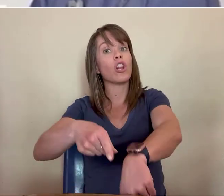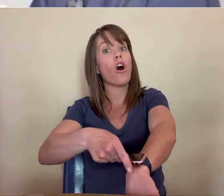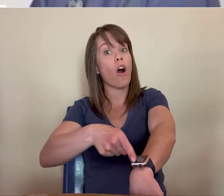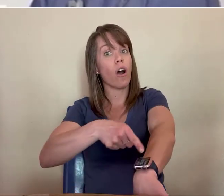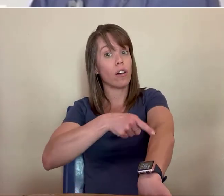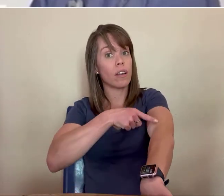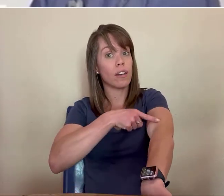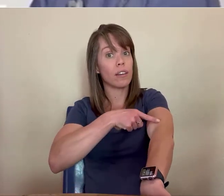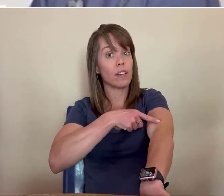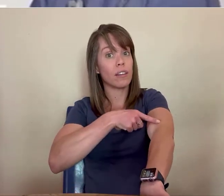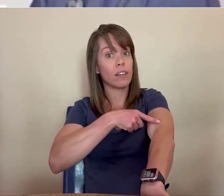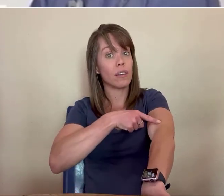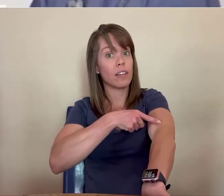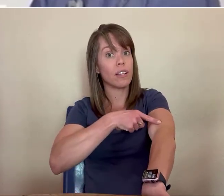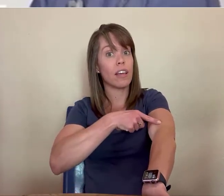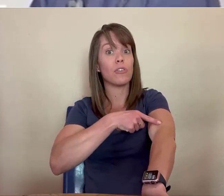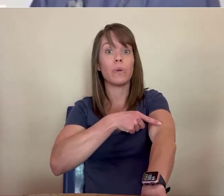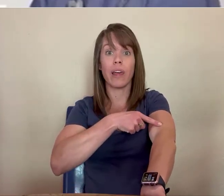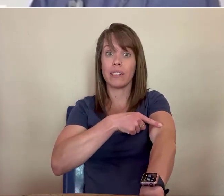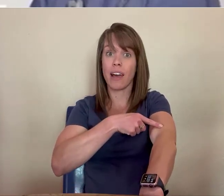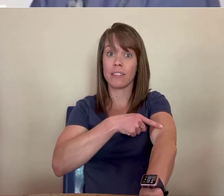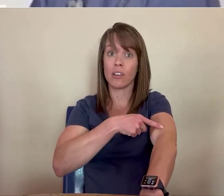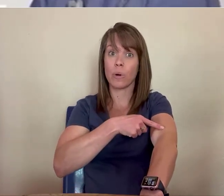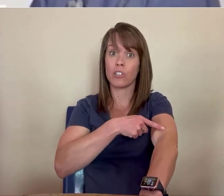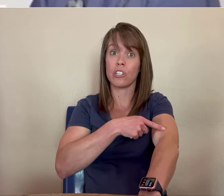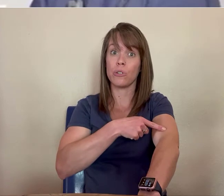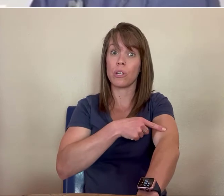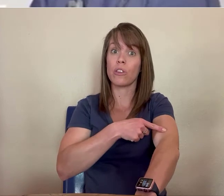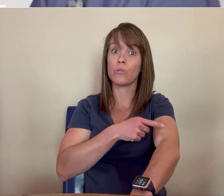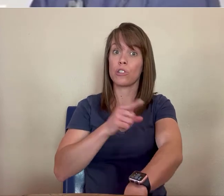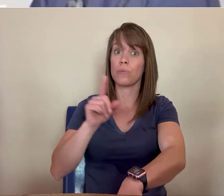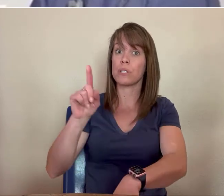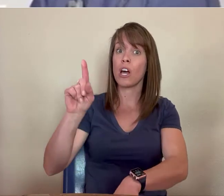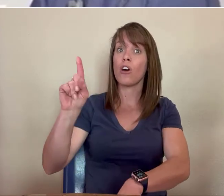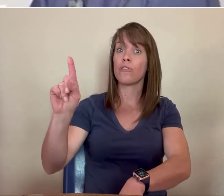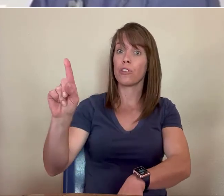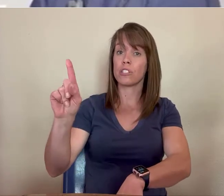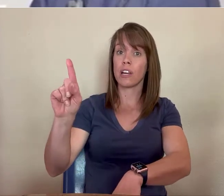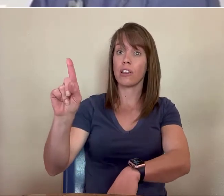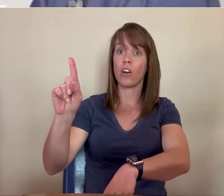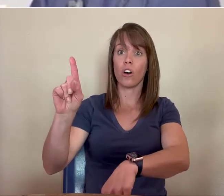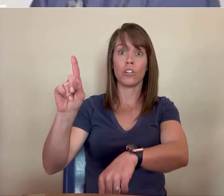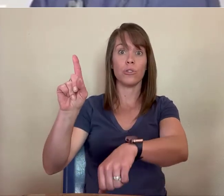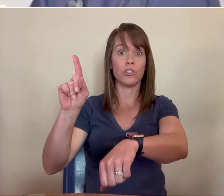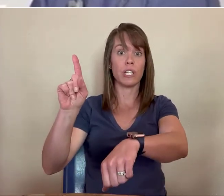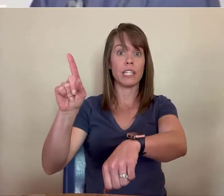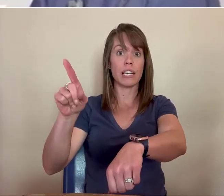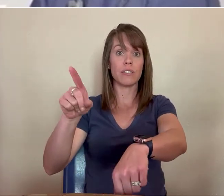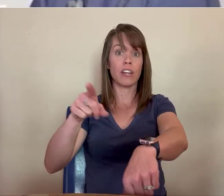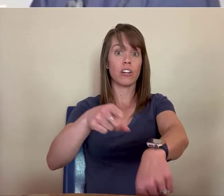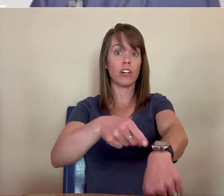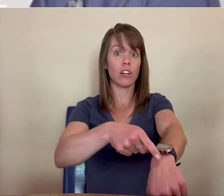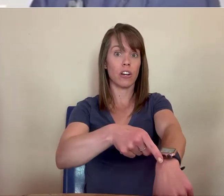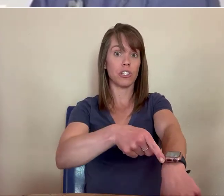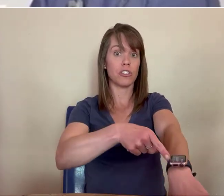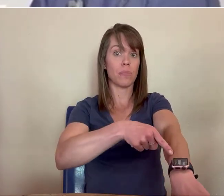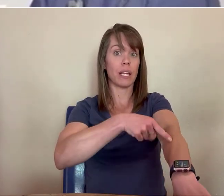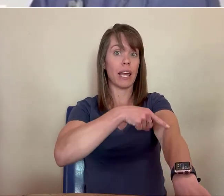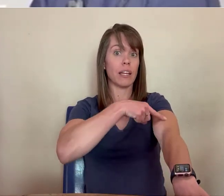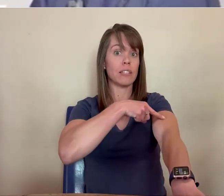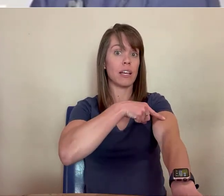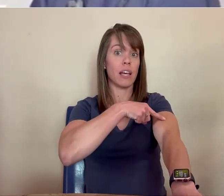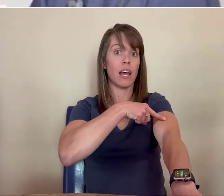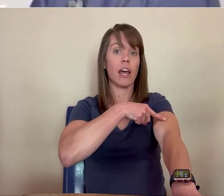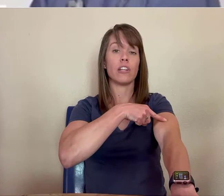How long? If you would like to ask the question using those terms. For the sign long, you use your index finger on your